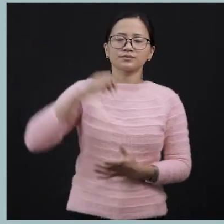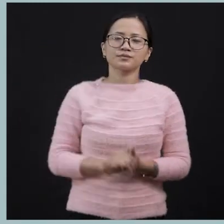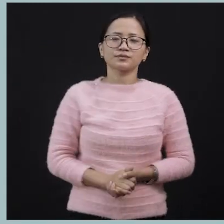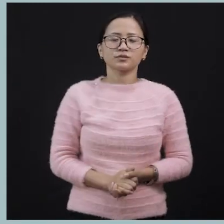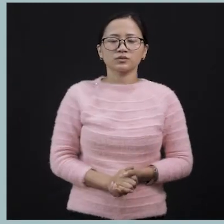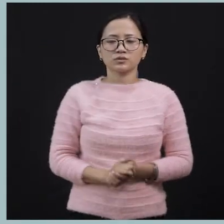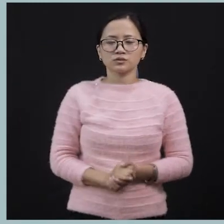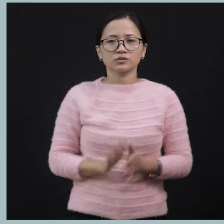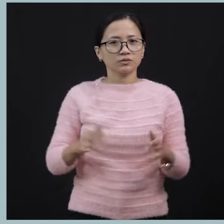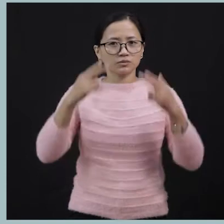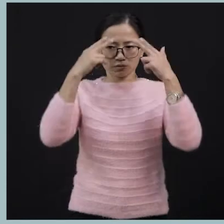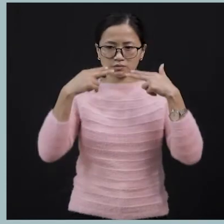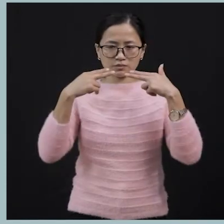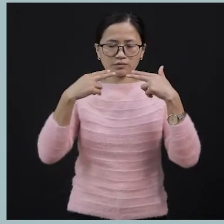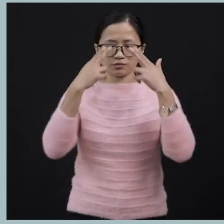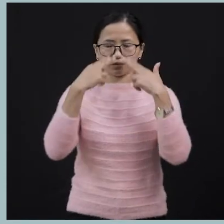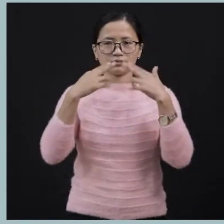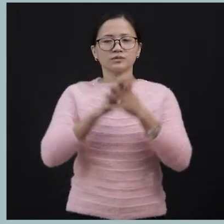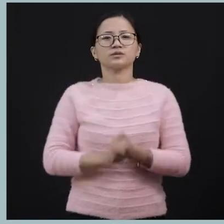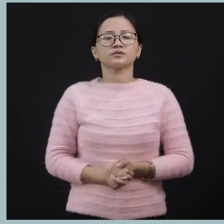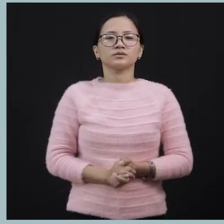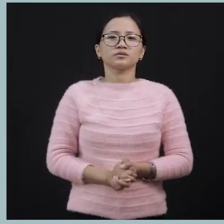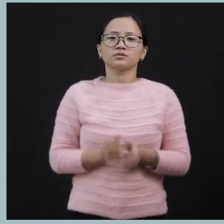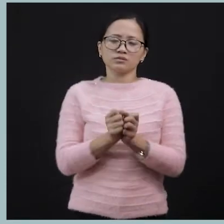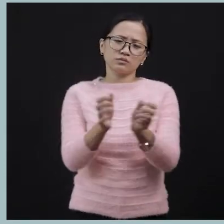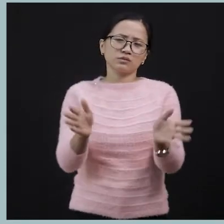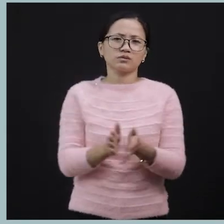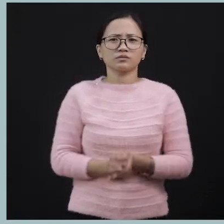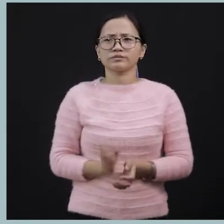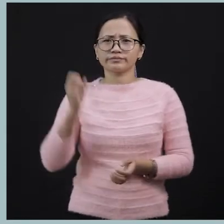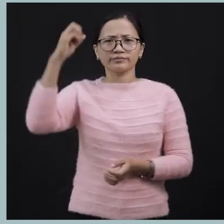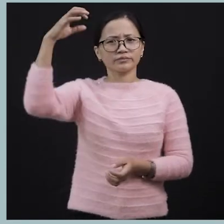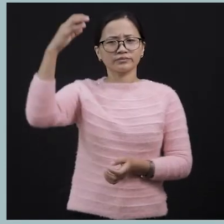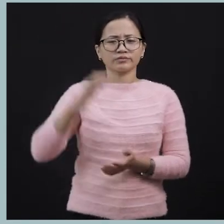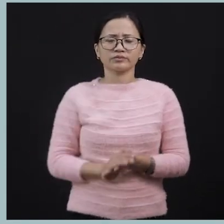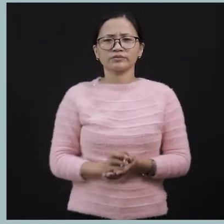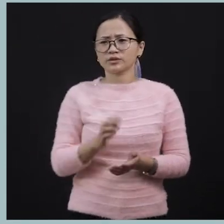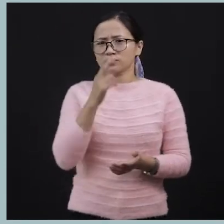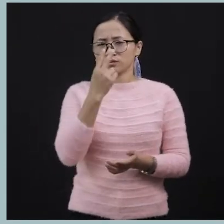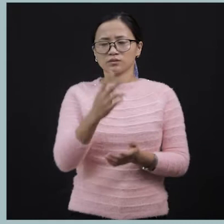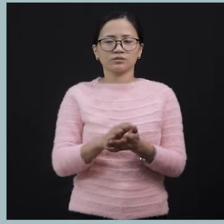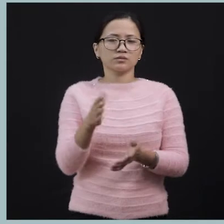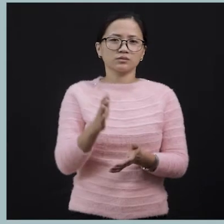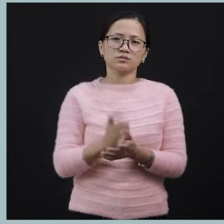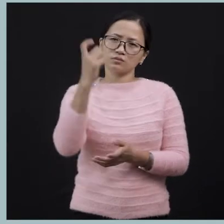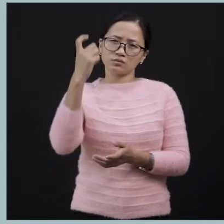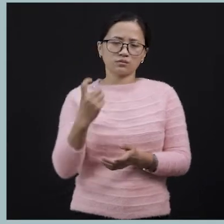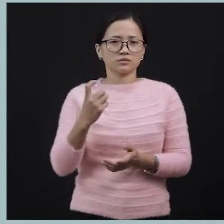Though we may not be blind, but without light, nothing would be visible. So we need